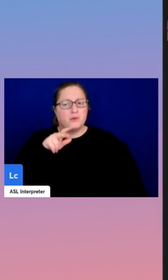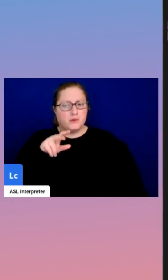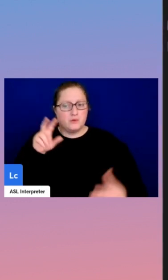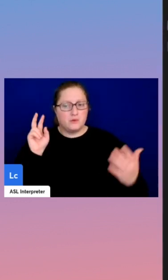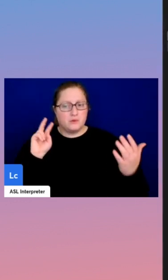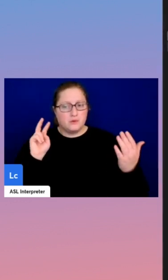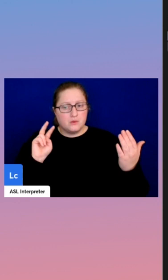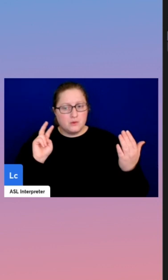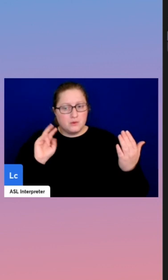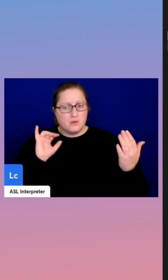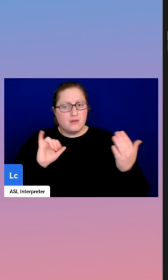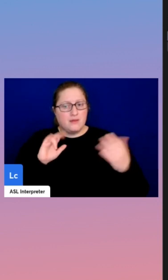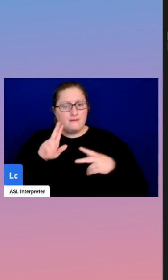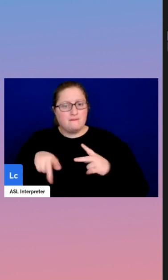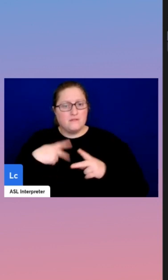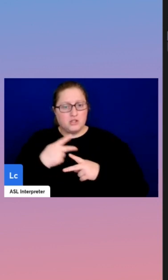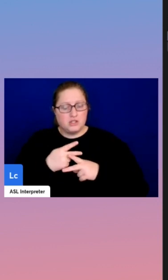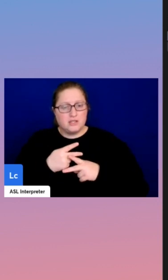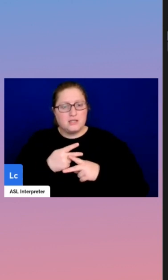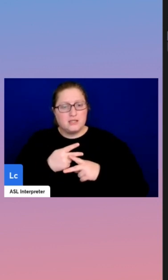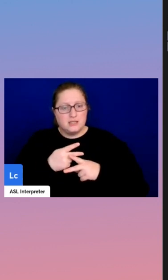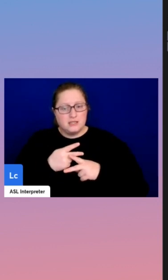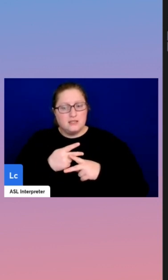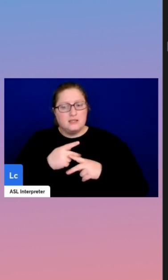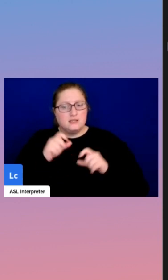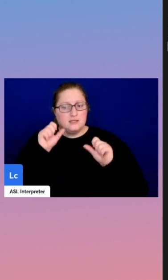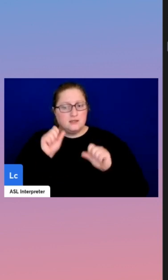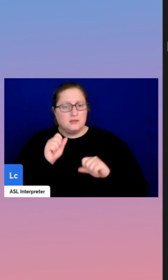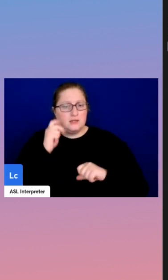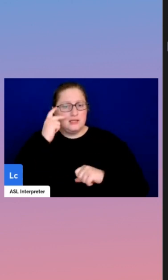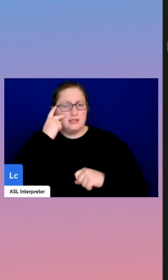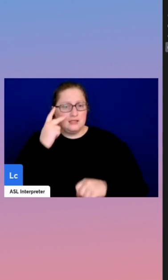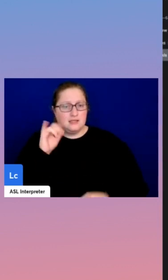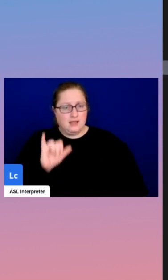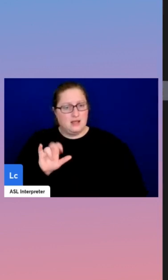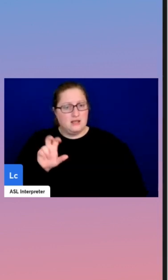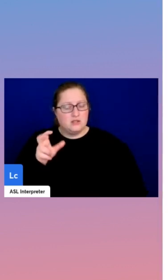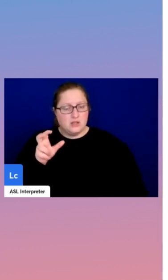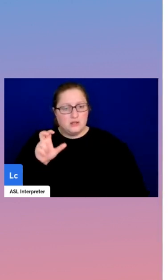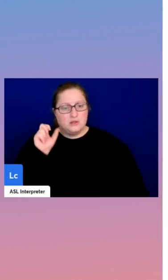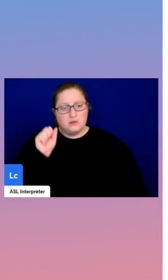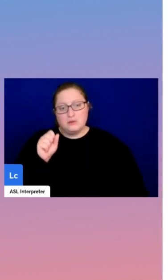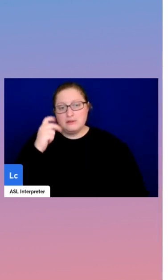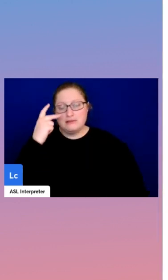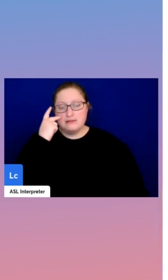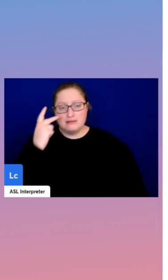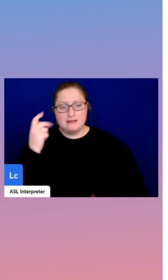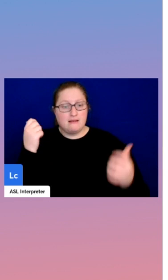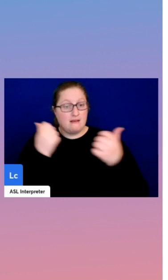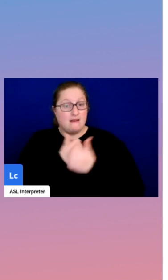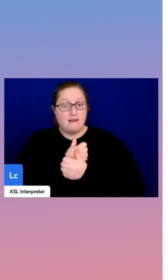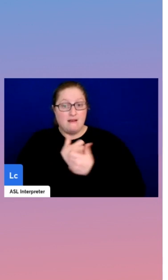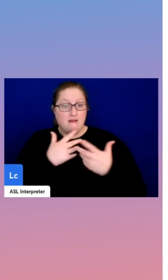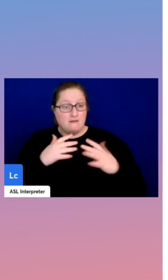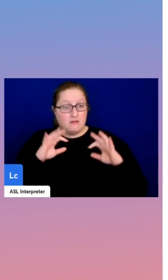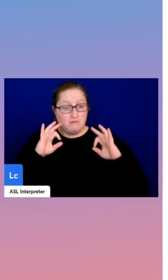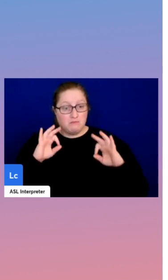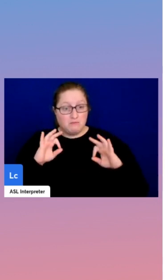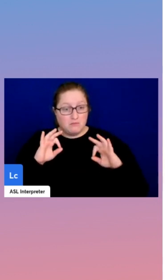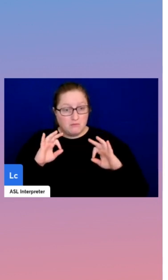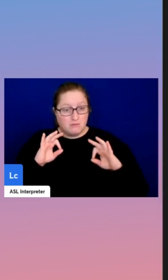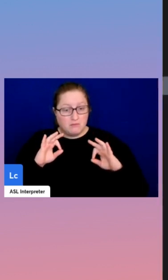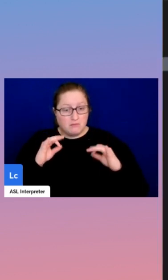the versions, you can see that the channels, you can see that everything is mapped now